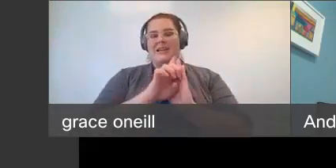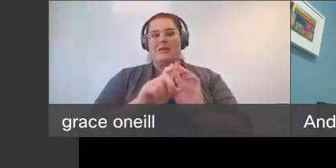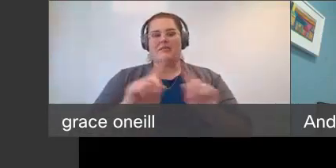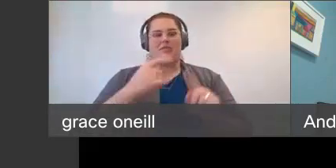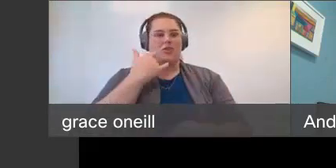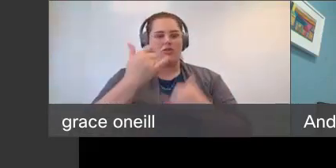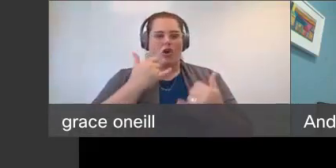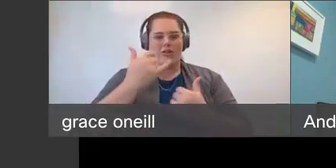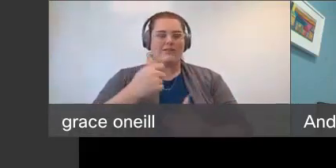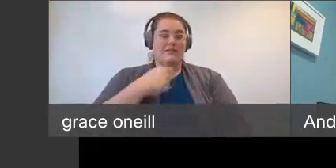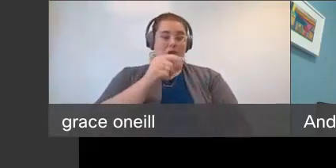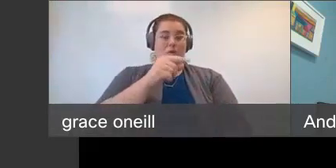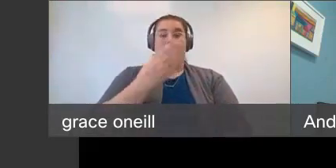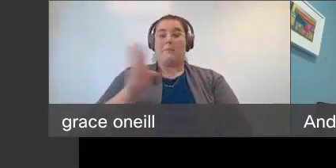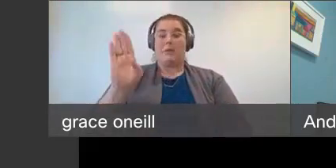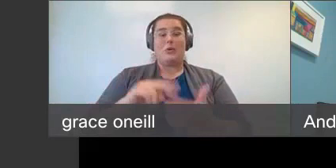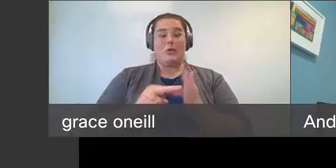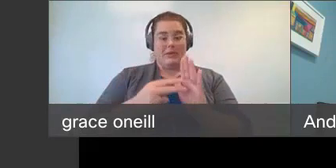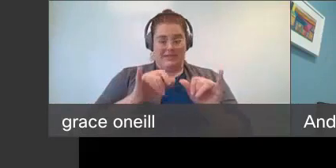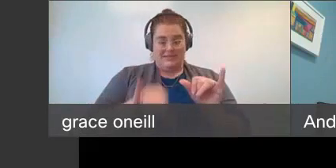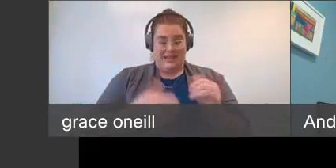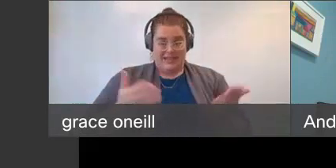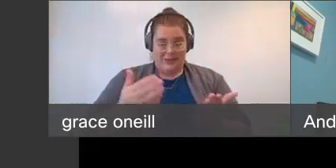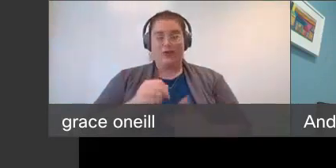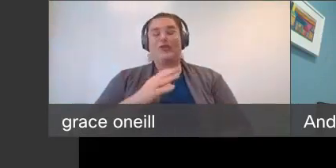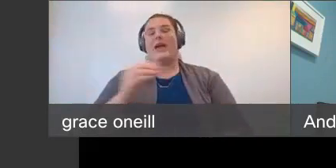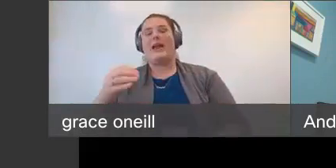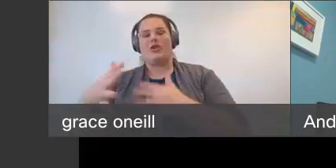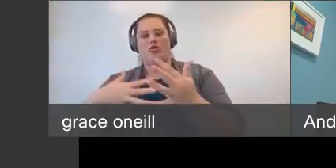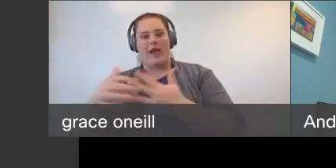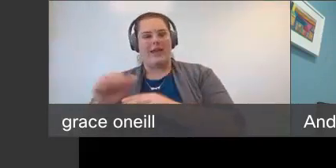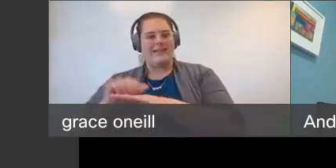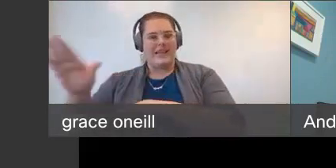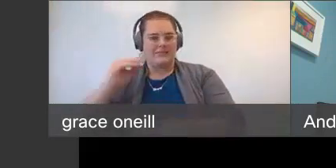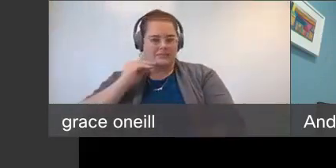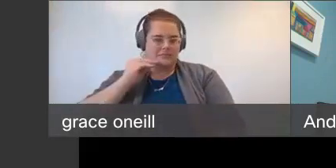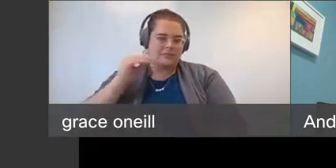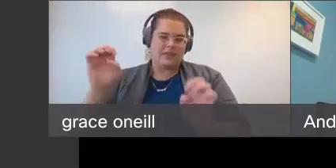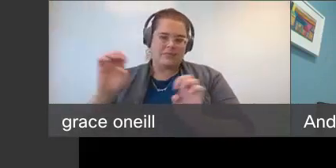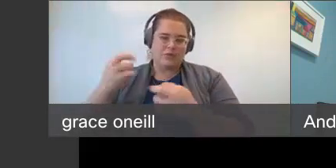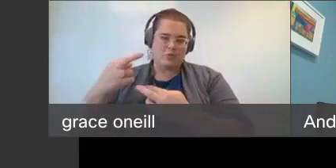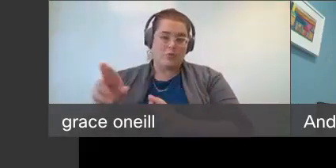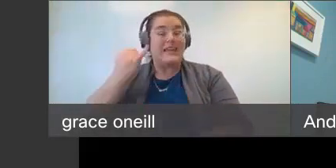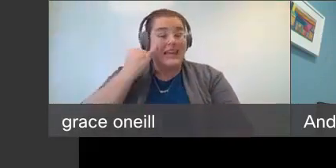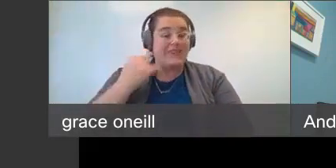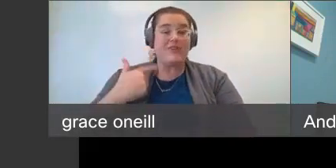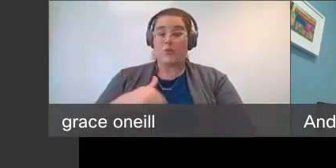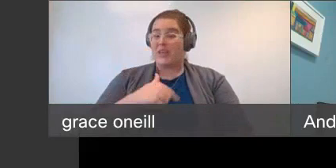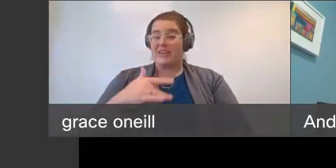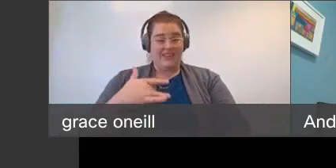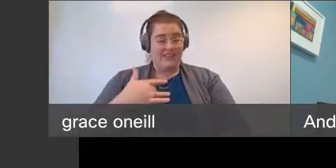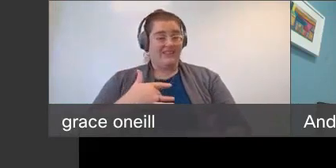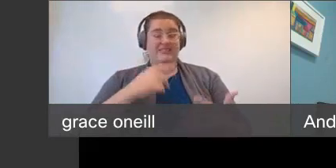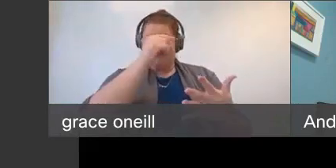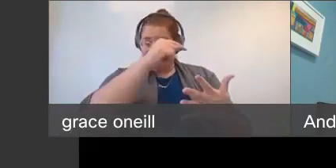ones we send out. And I do want to also let everyone know that if we send someone out, we will call the ER in advance or urgent care or